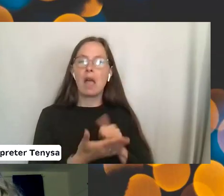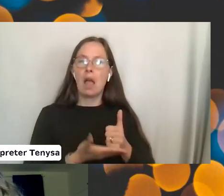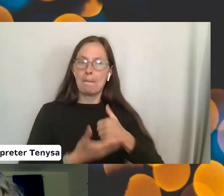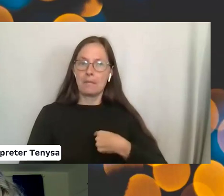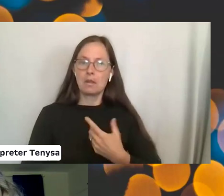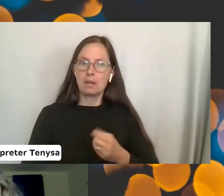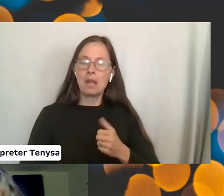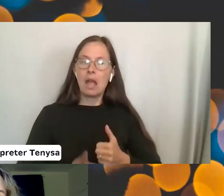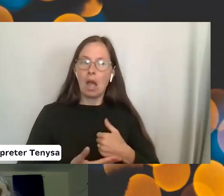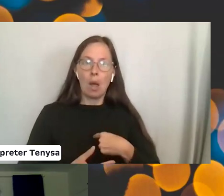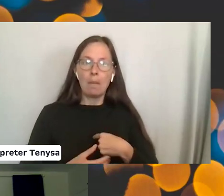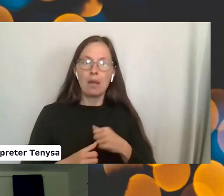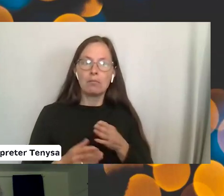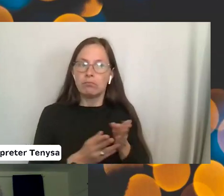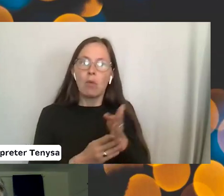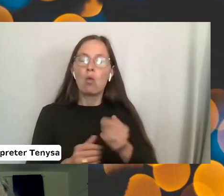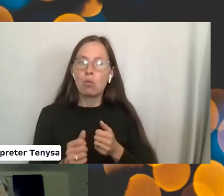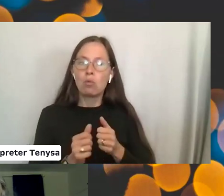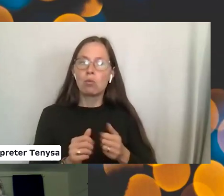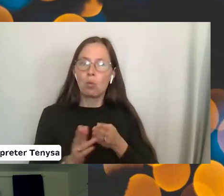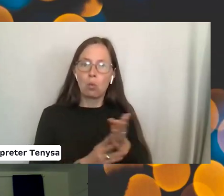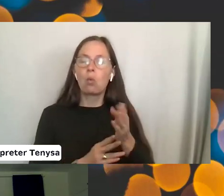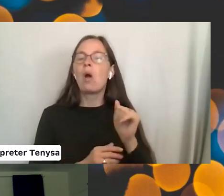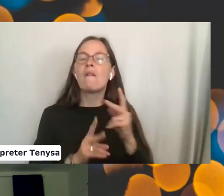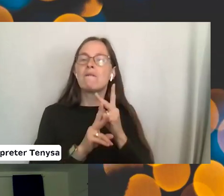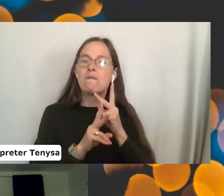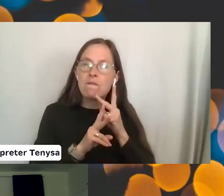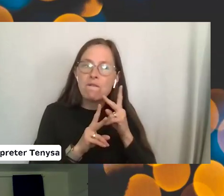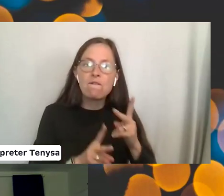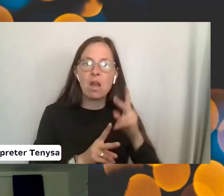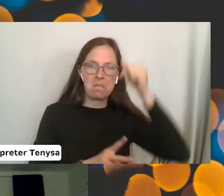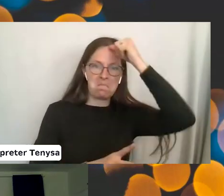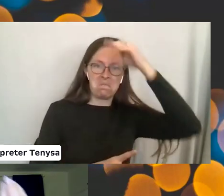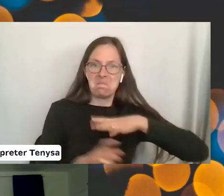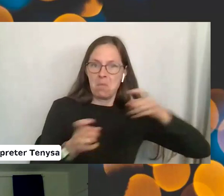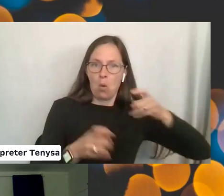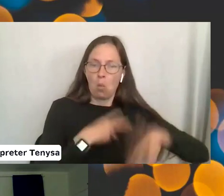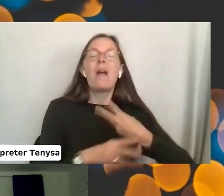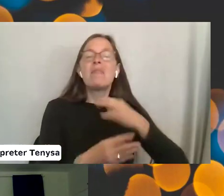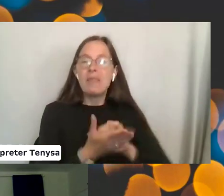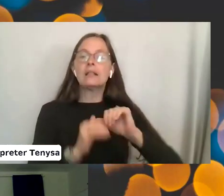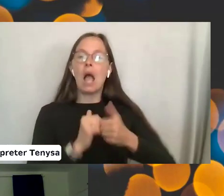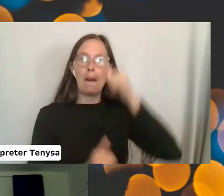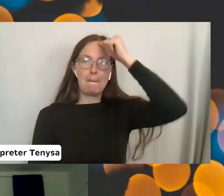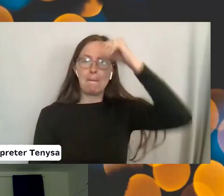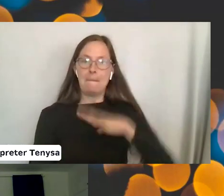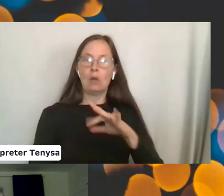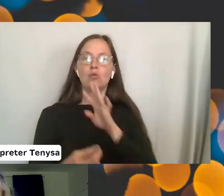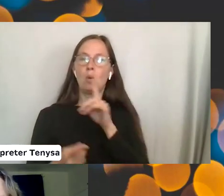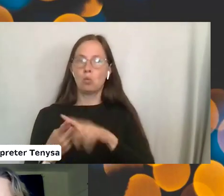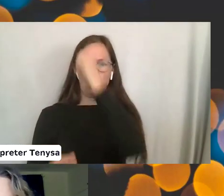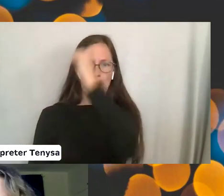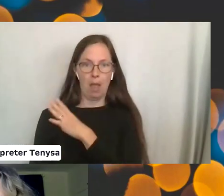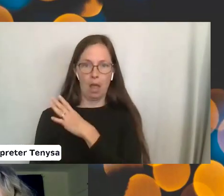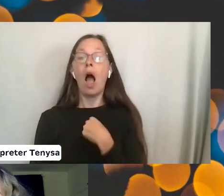me survive in a patriarchal world where this is the way men talk to other men. And